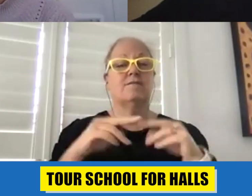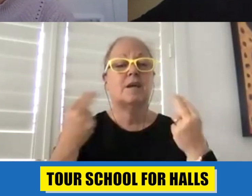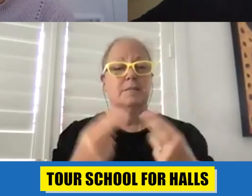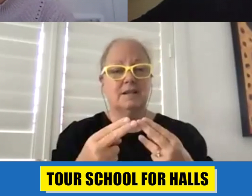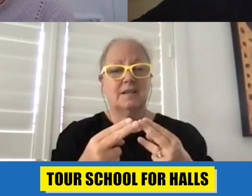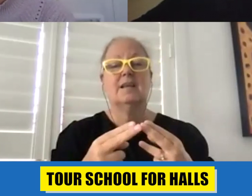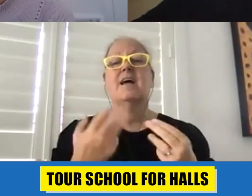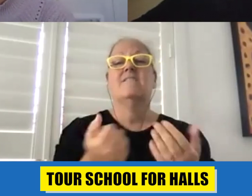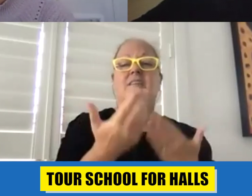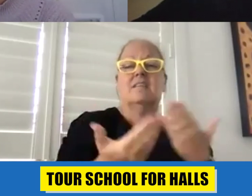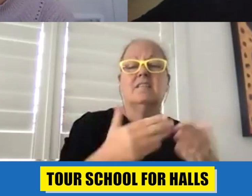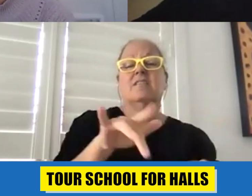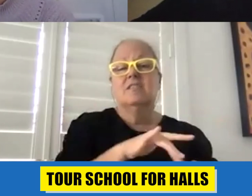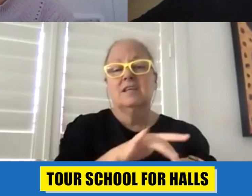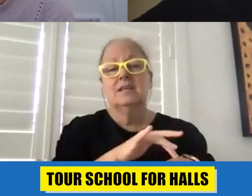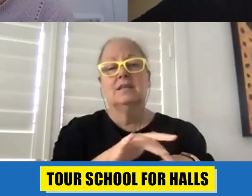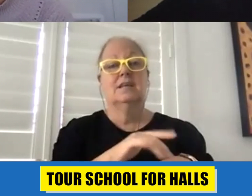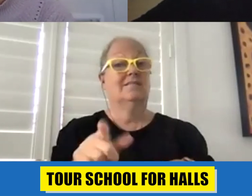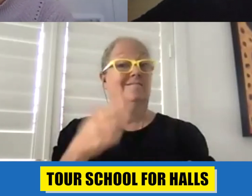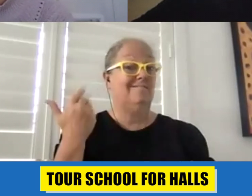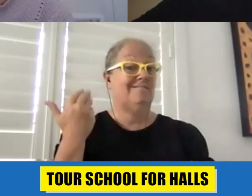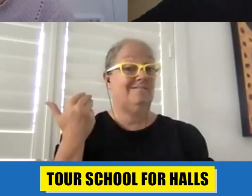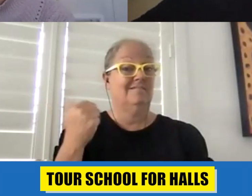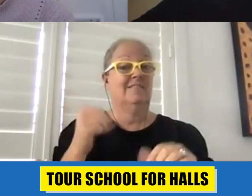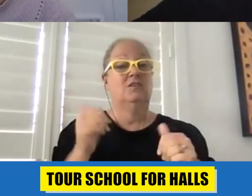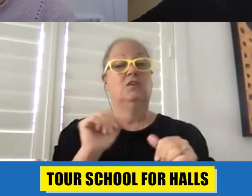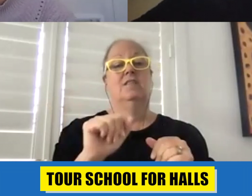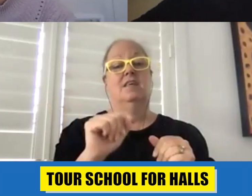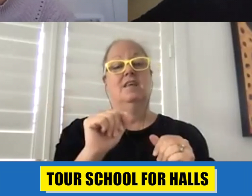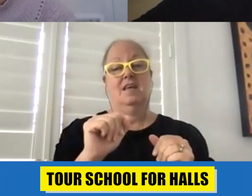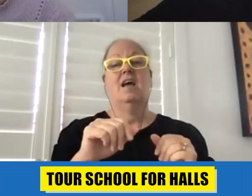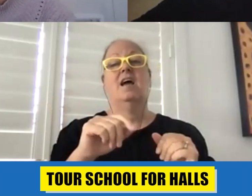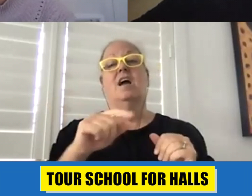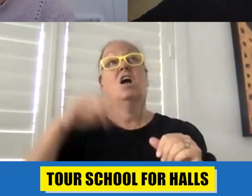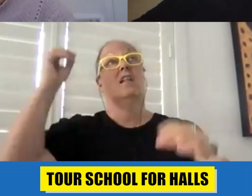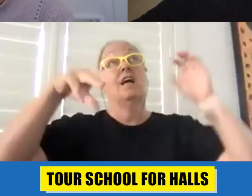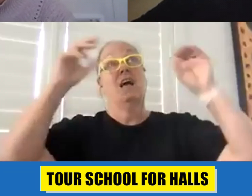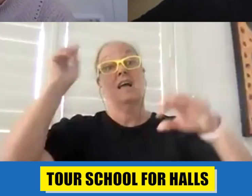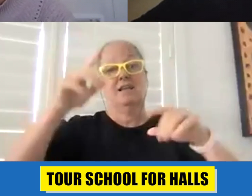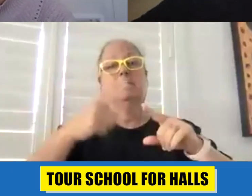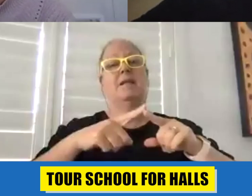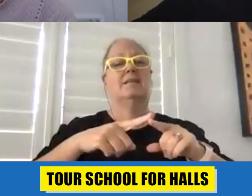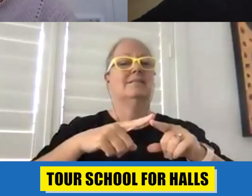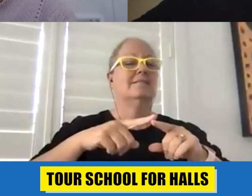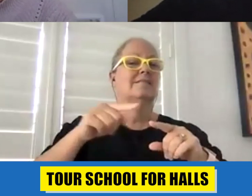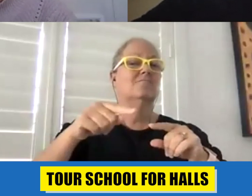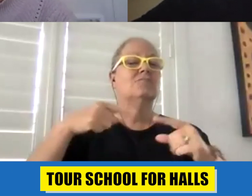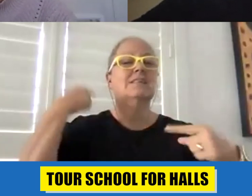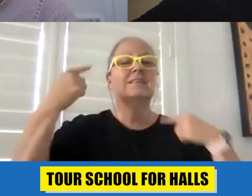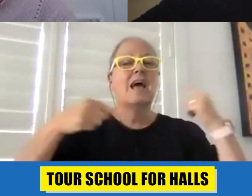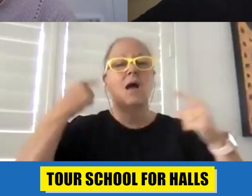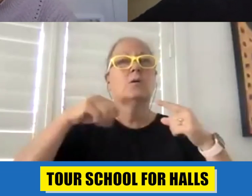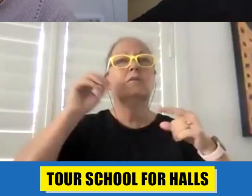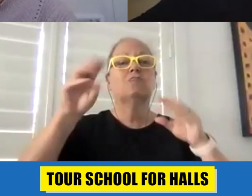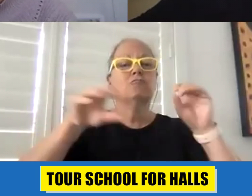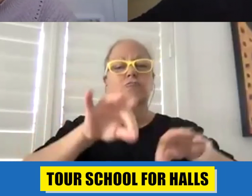theatre performance, and have just completed their light and sound upgrade in the theatre. So they're looking to re-engage the space. But are